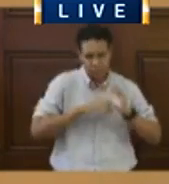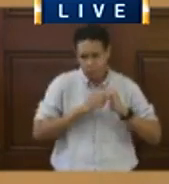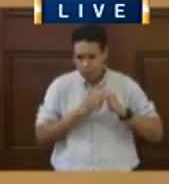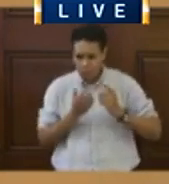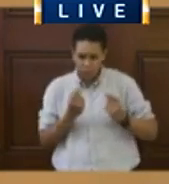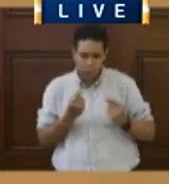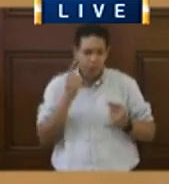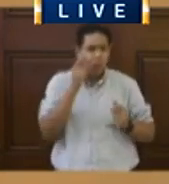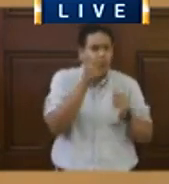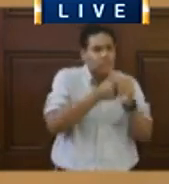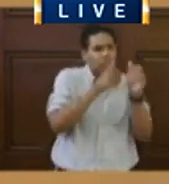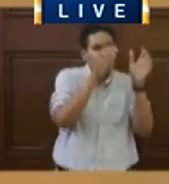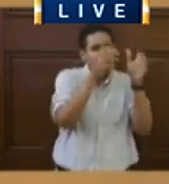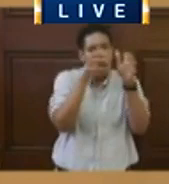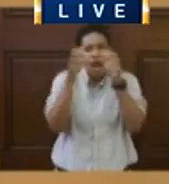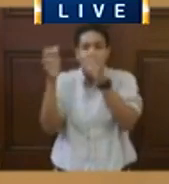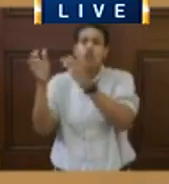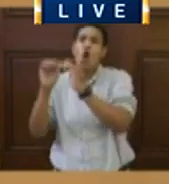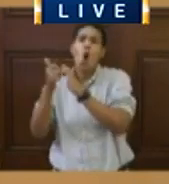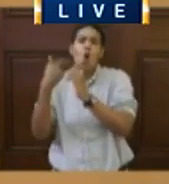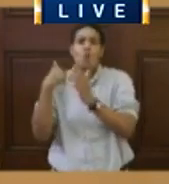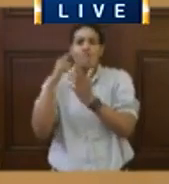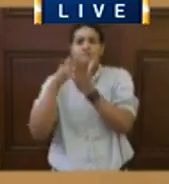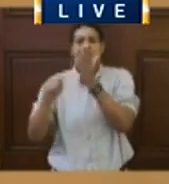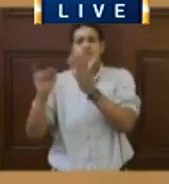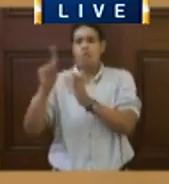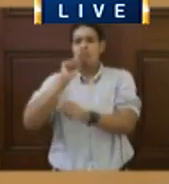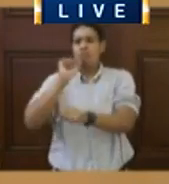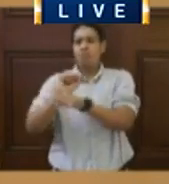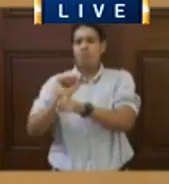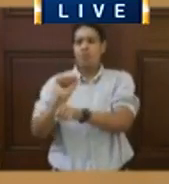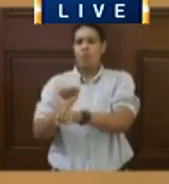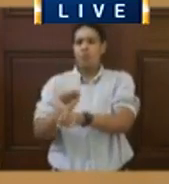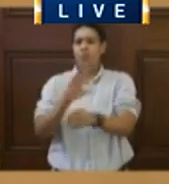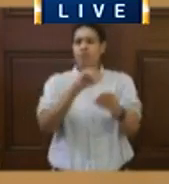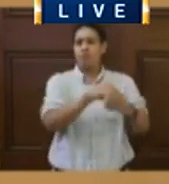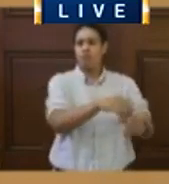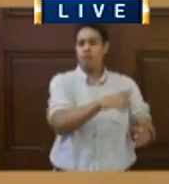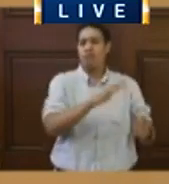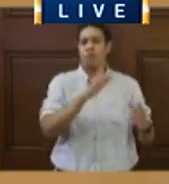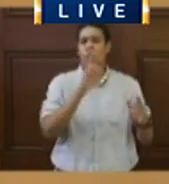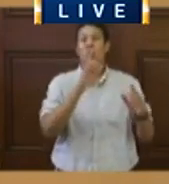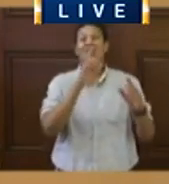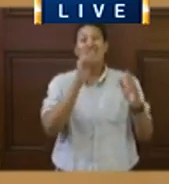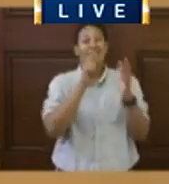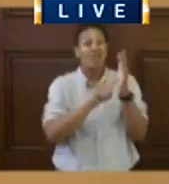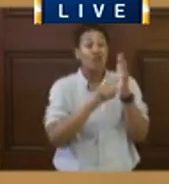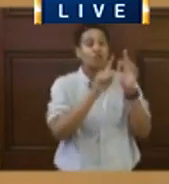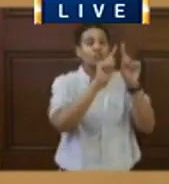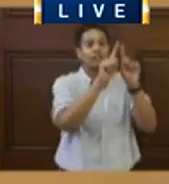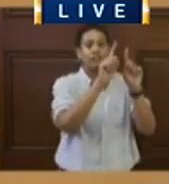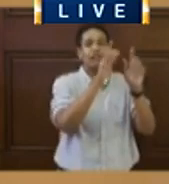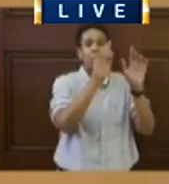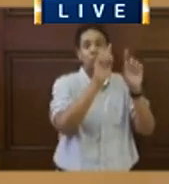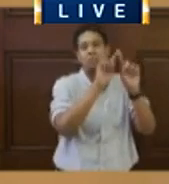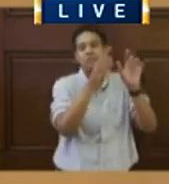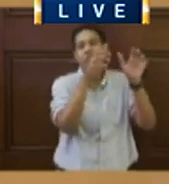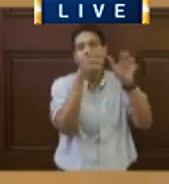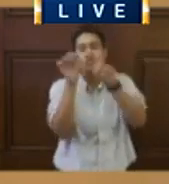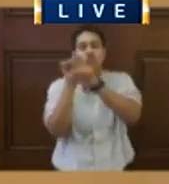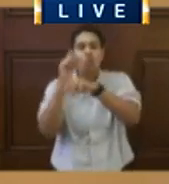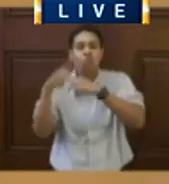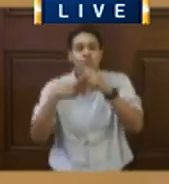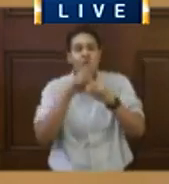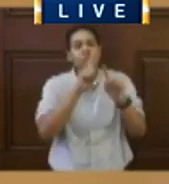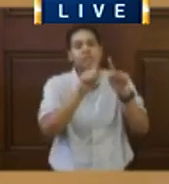category. The means of verification will differ from category to category, but the spirit, the intent,